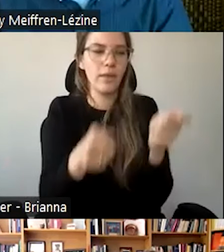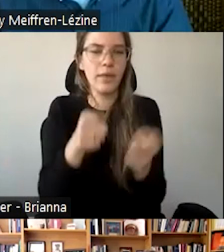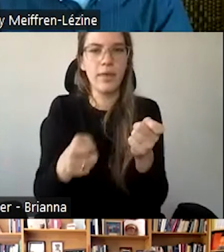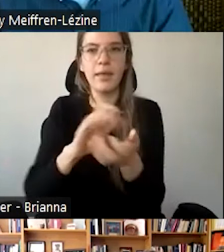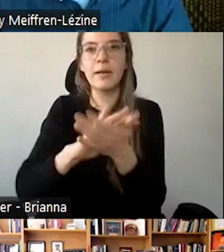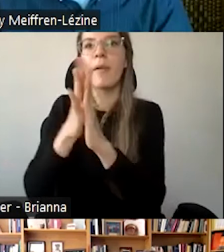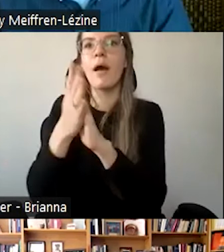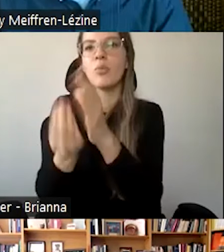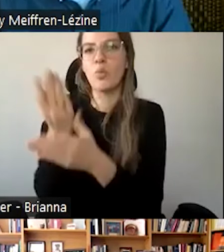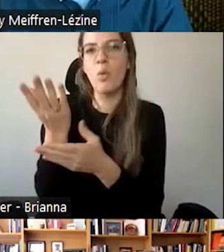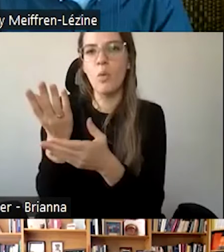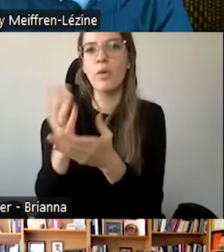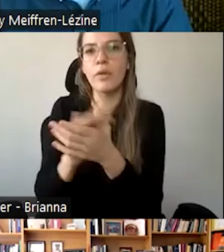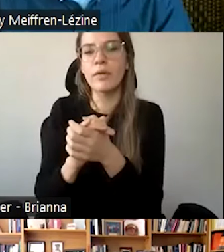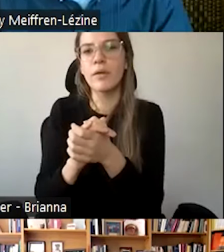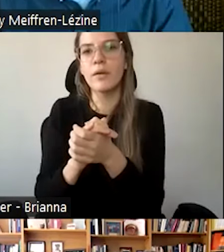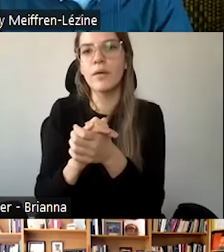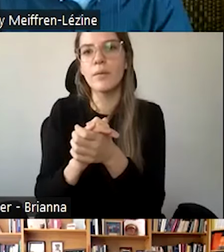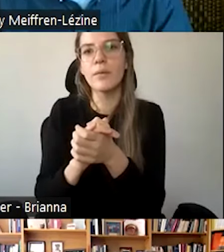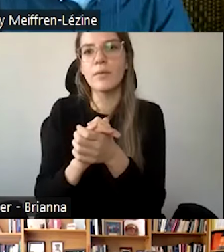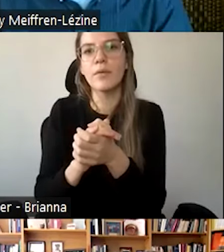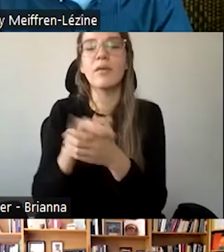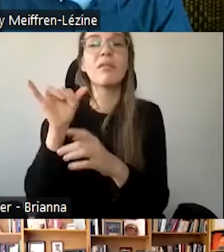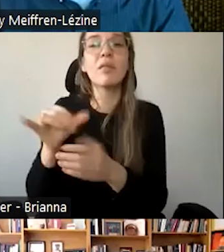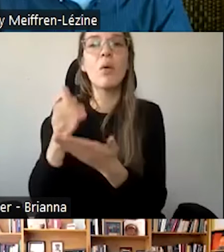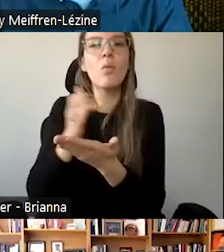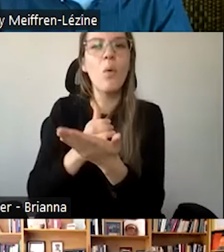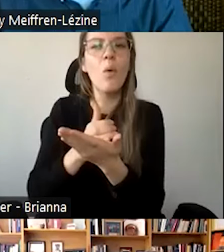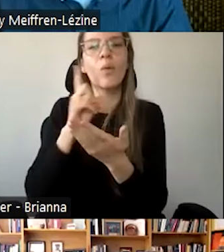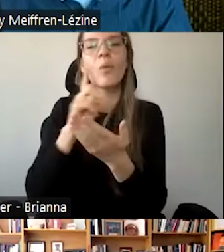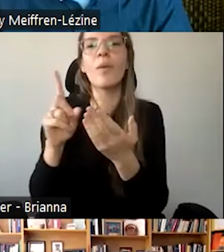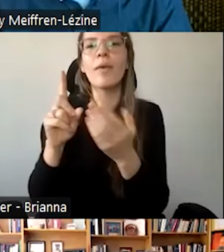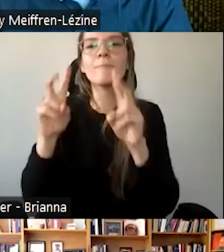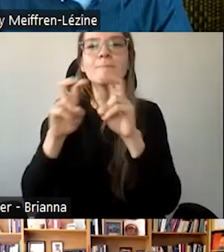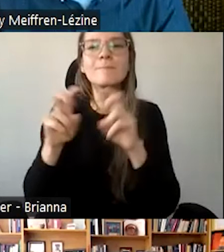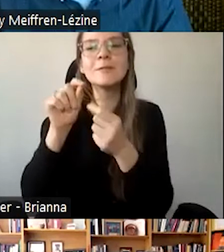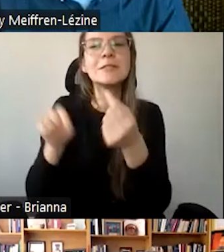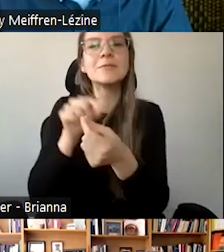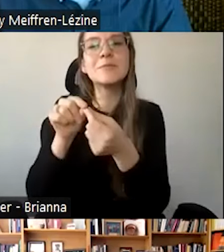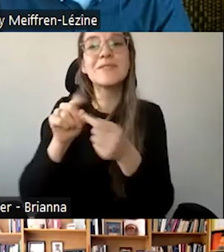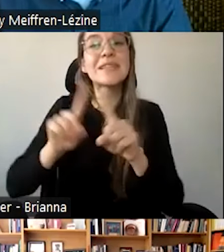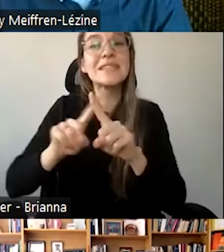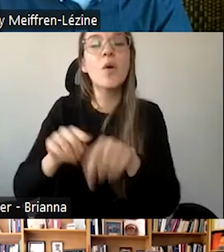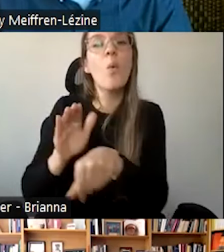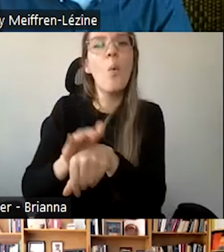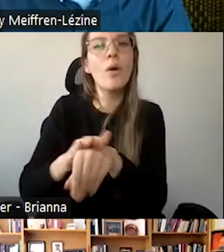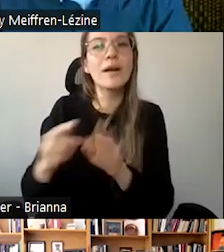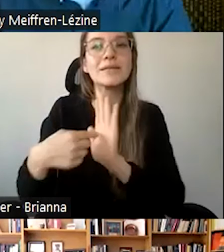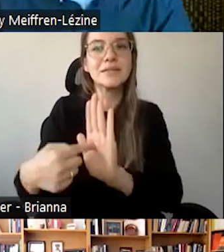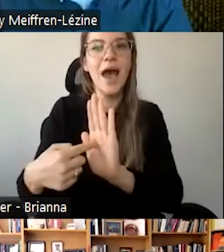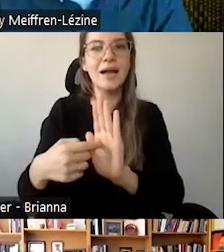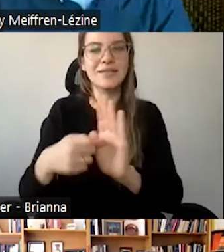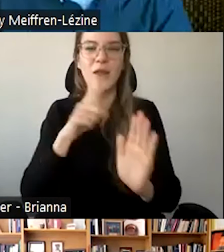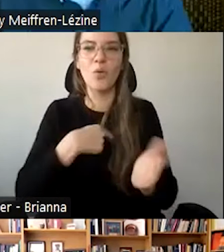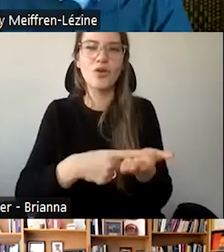as some that explores more specifically the different warning signs that we've talked about